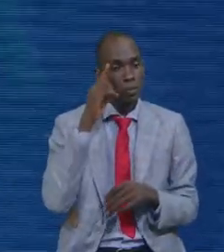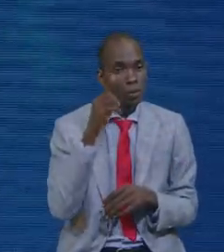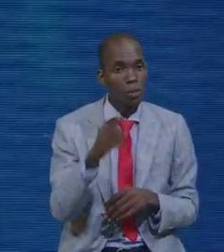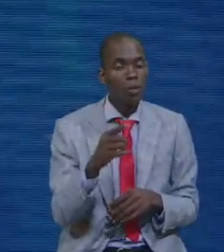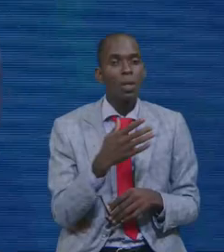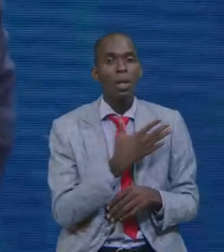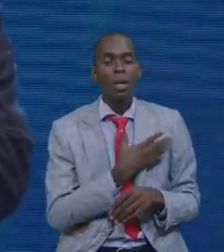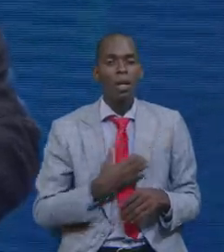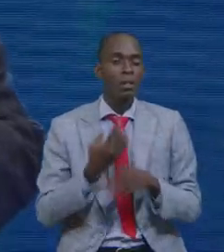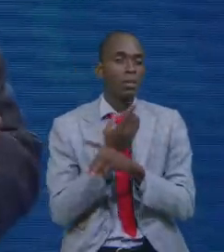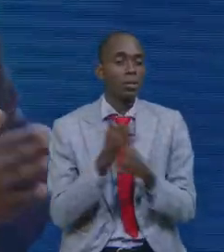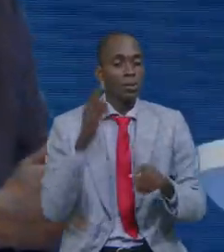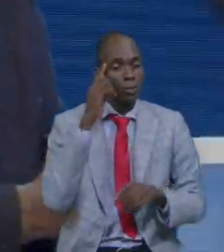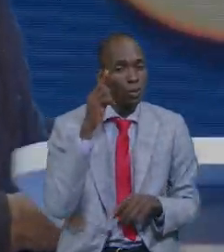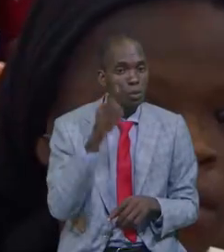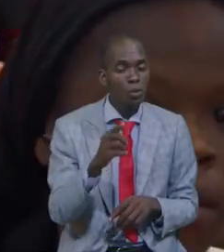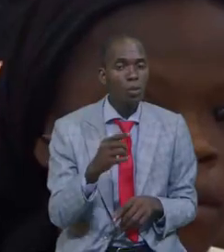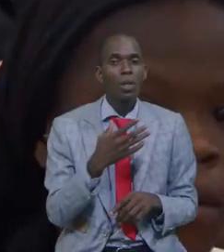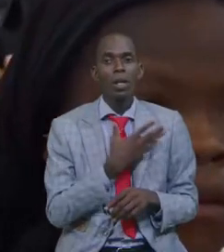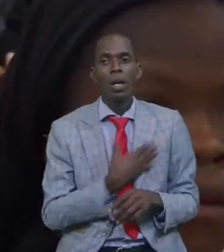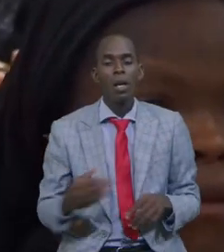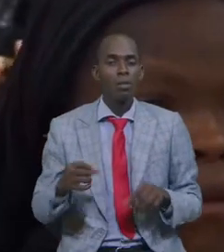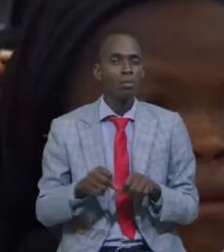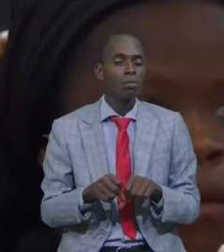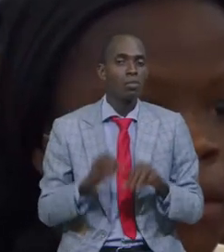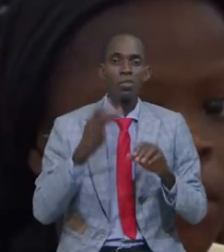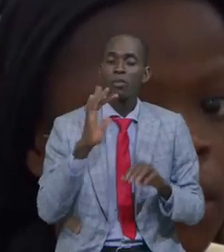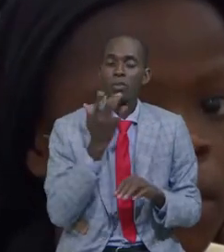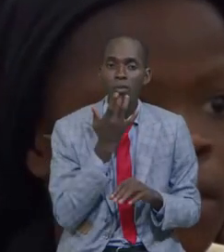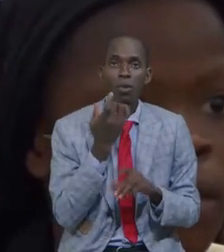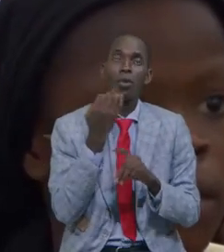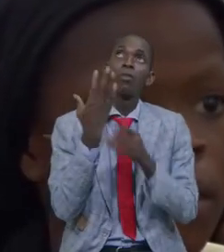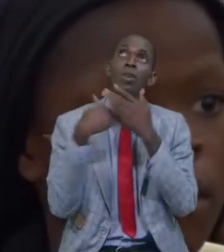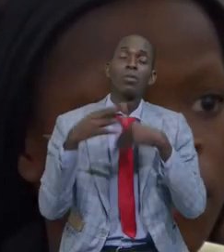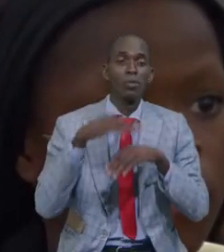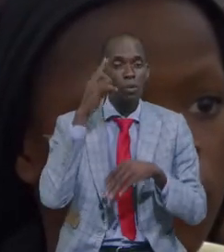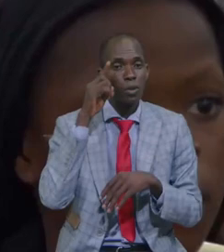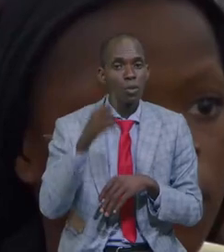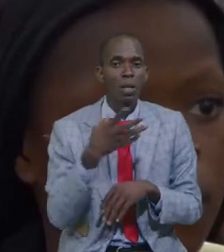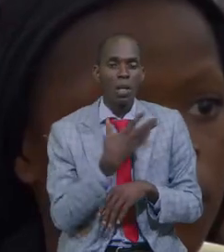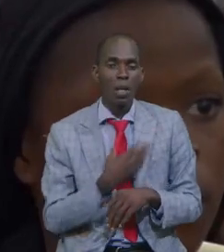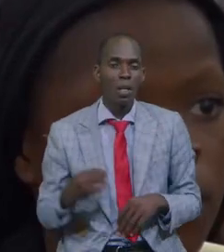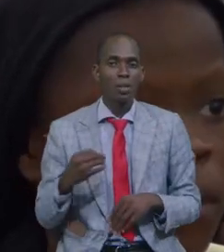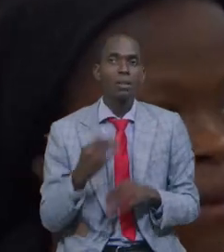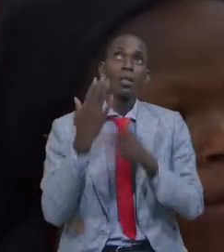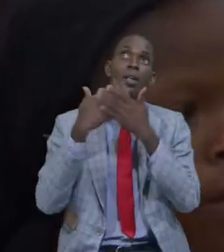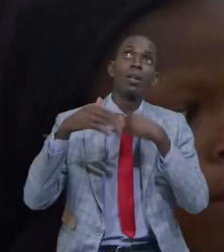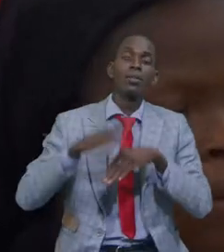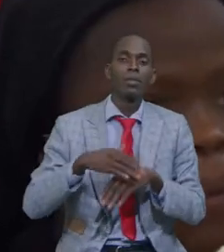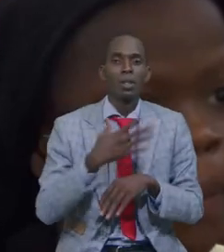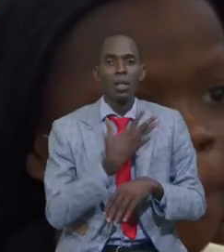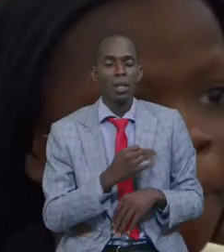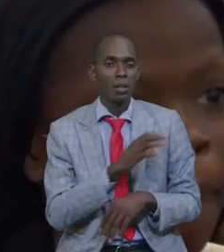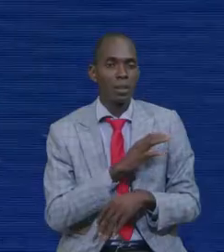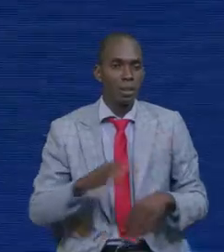provided deliverance for me, has provided miracle for me, and heaven and earth, Christ and the Heavenly Father